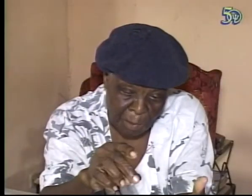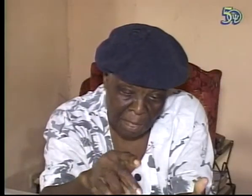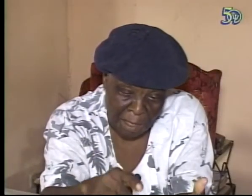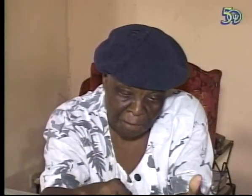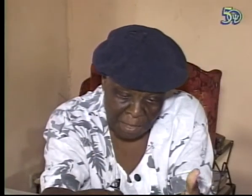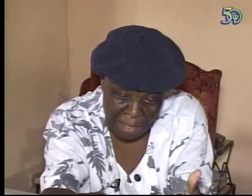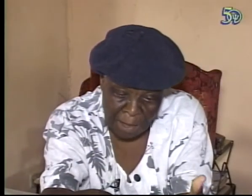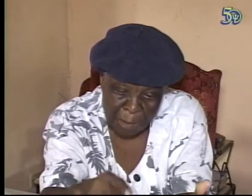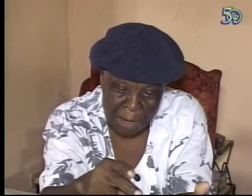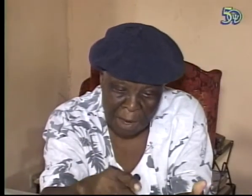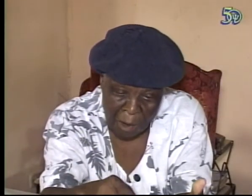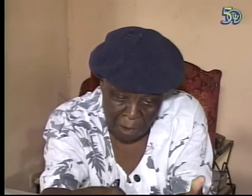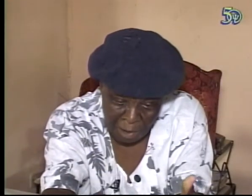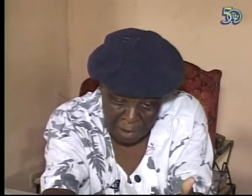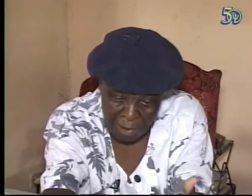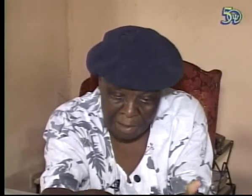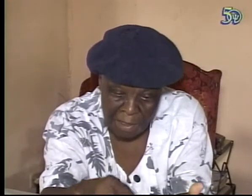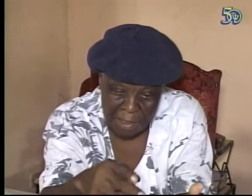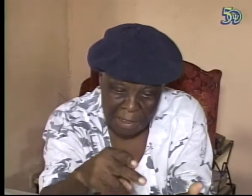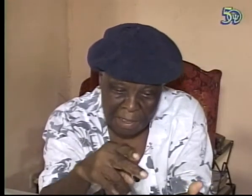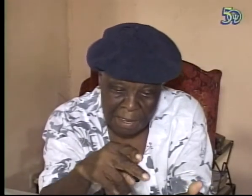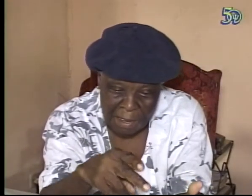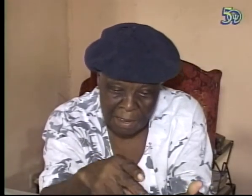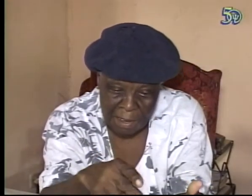it was Evie, it was Laura.